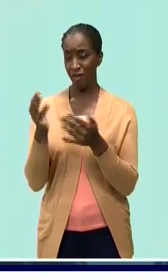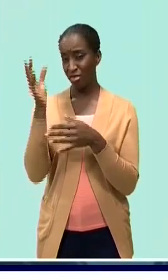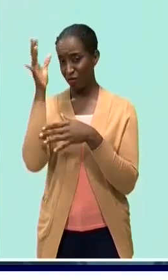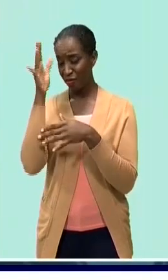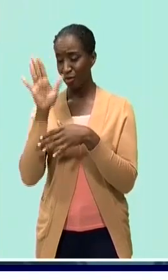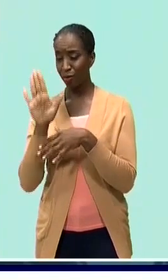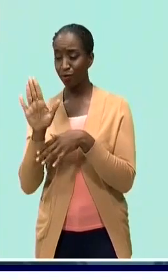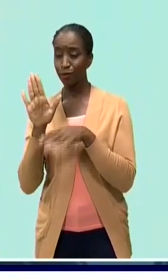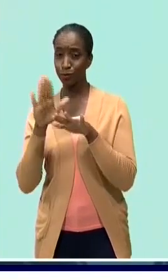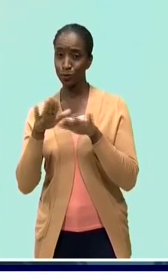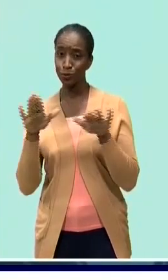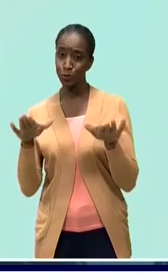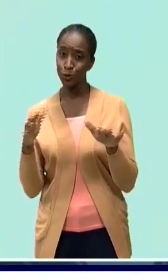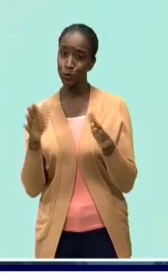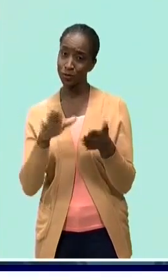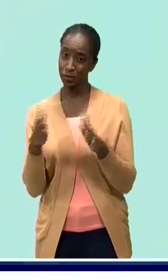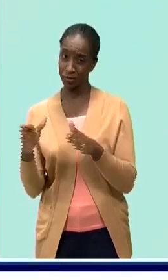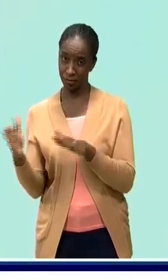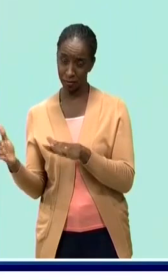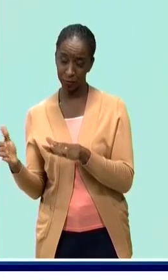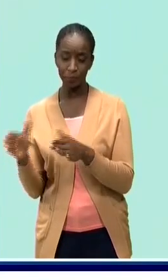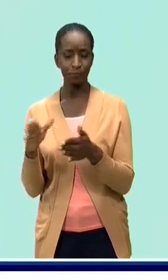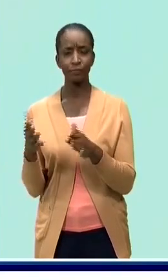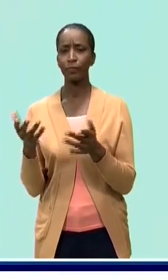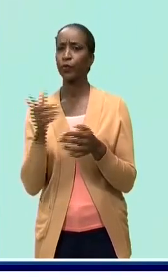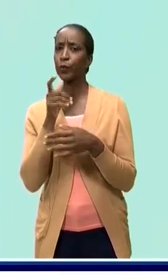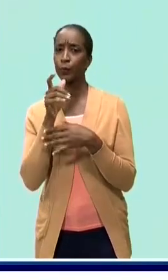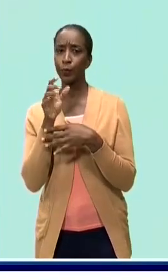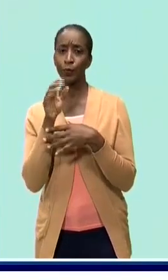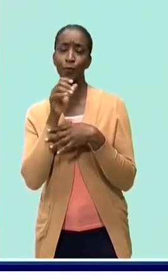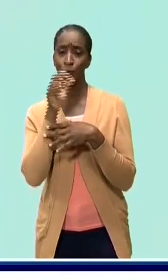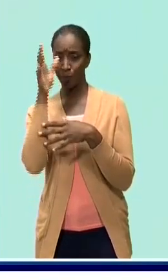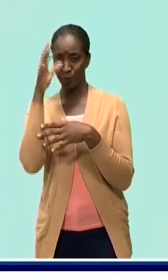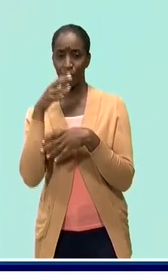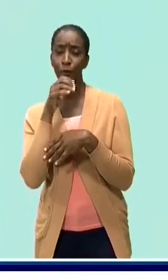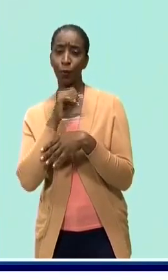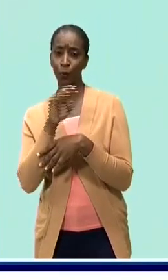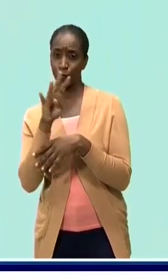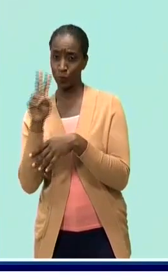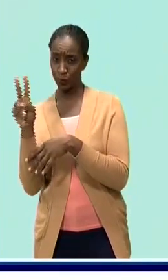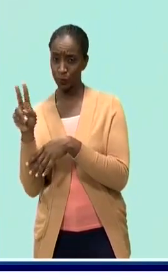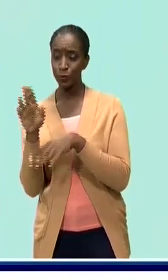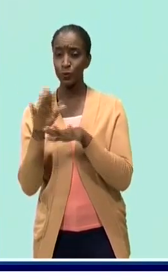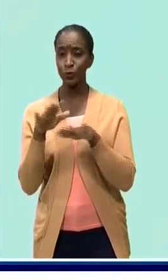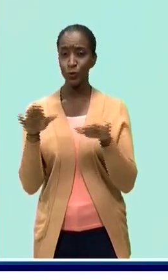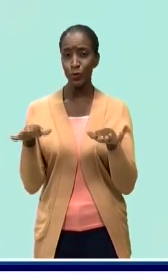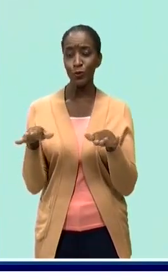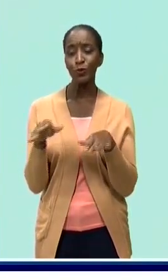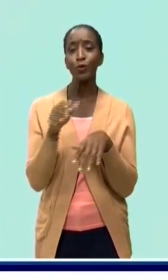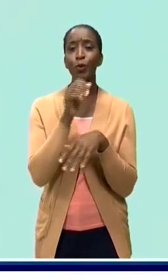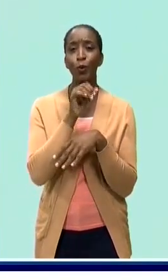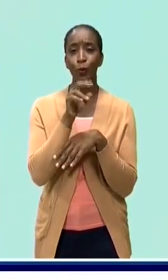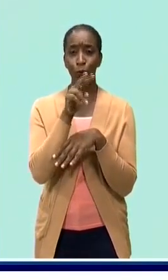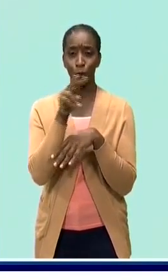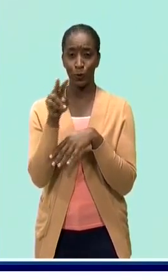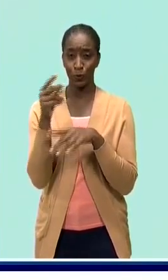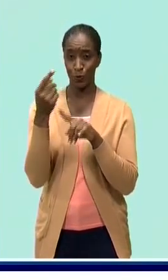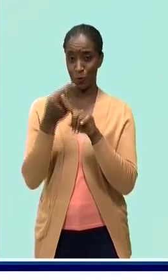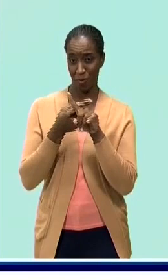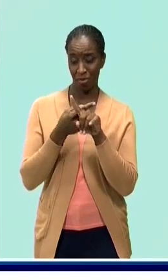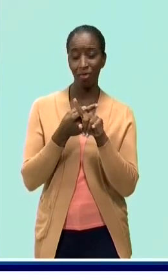in Warrants. The deceased have been identified as 42-year-old Cornelius Barrow and 22-month-old Riordan Barrow